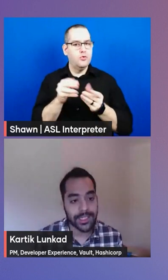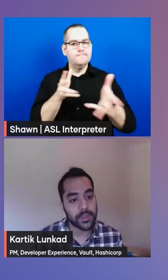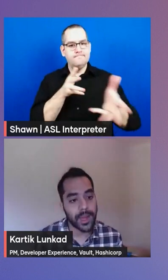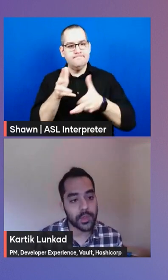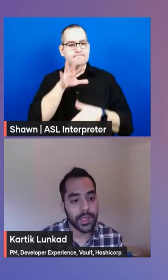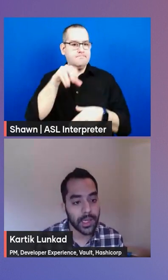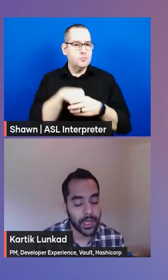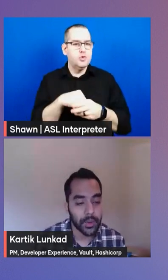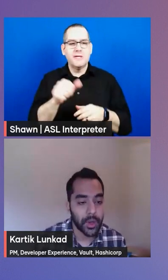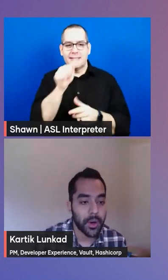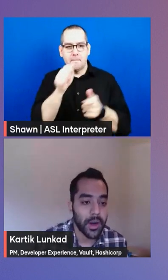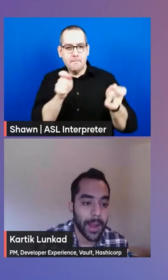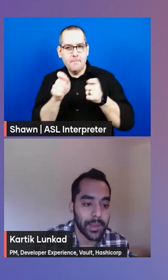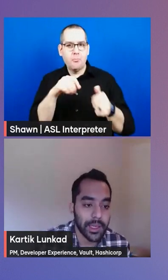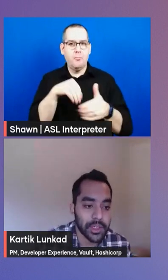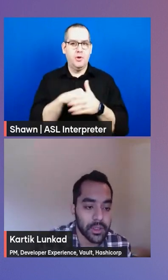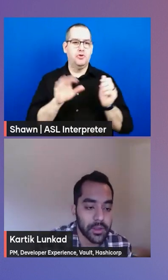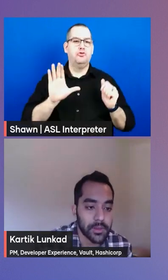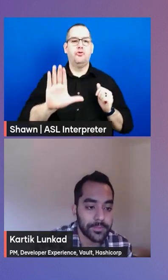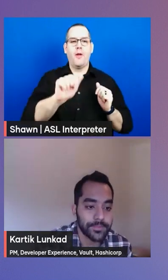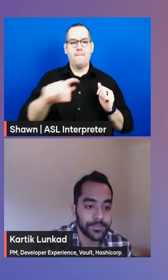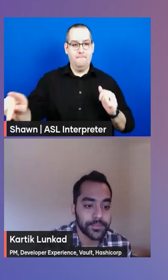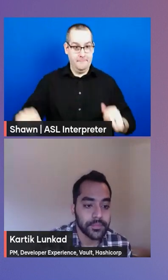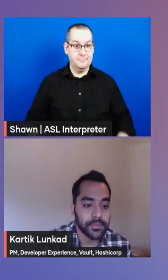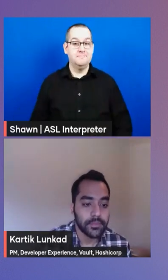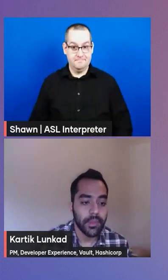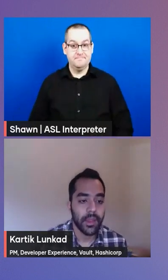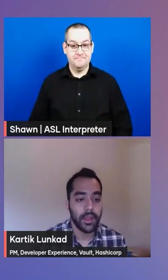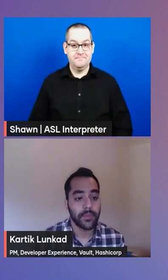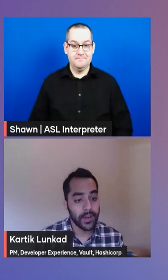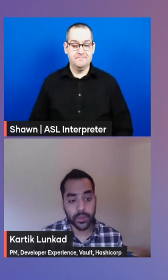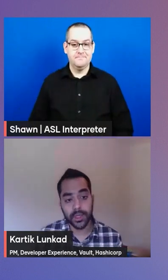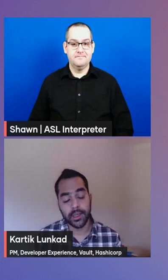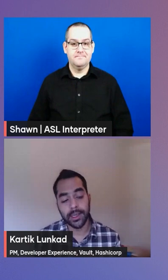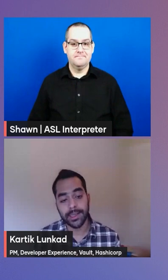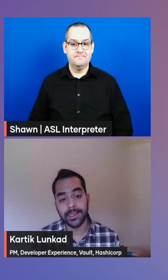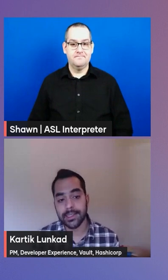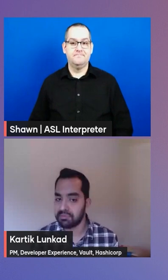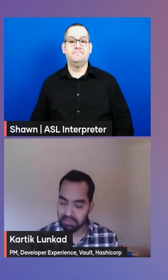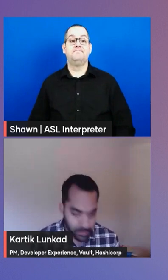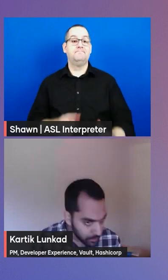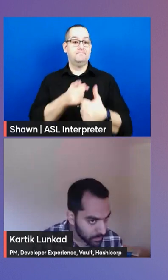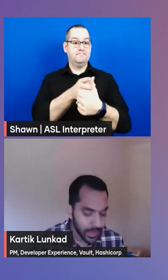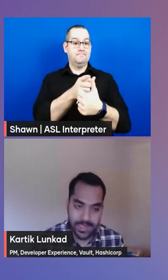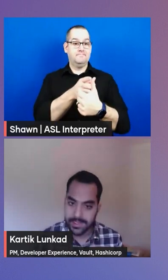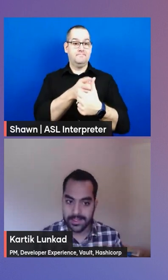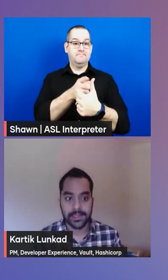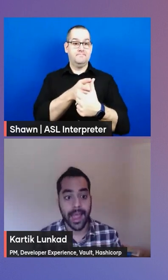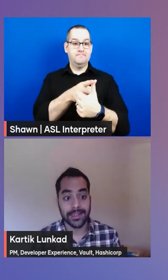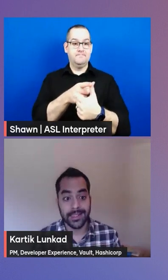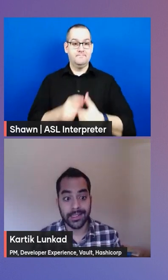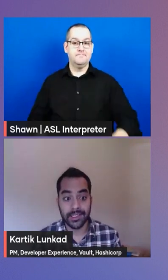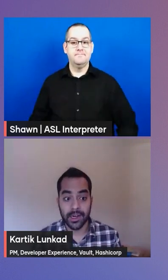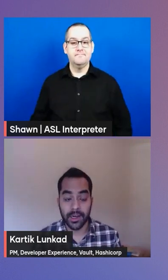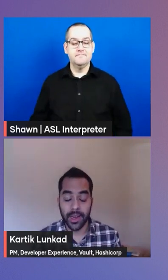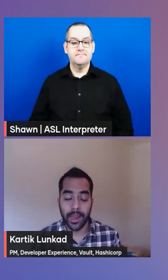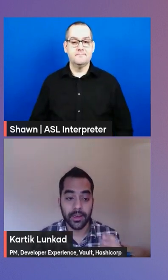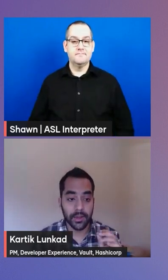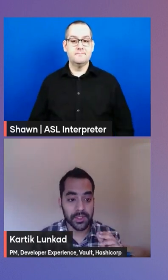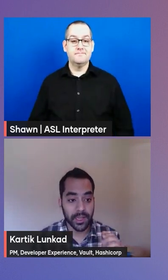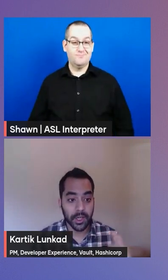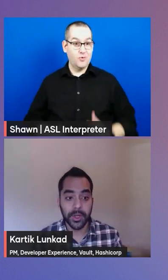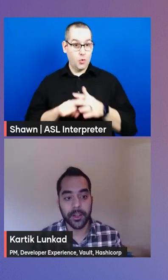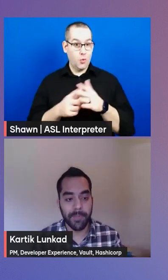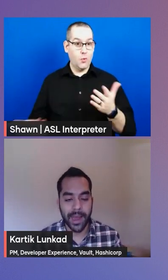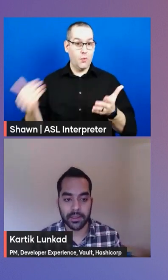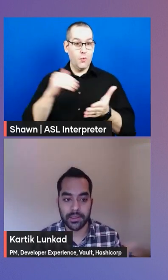include secrets management into your applications. The first one is, it's, as I said, starting again,